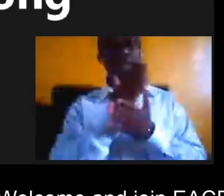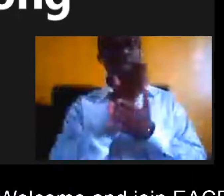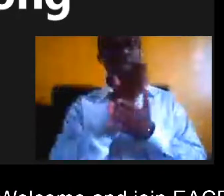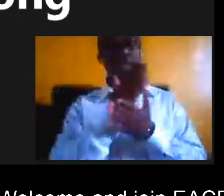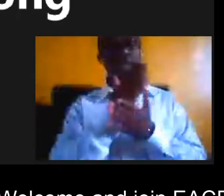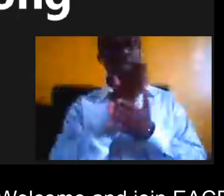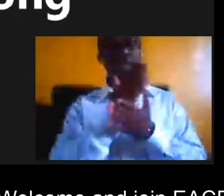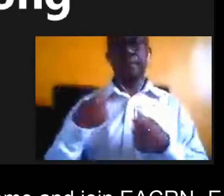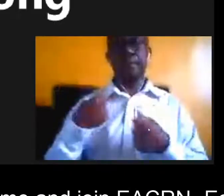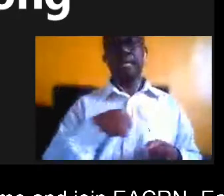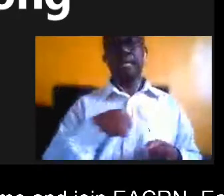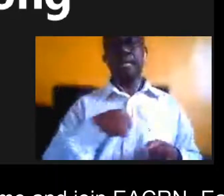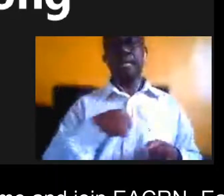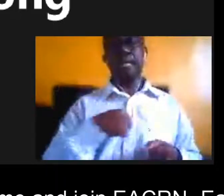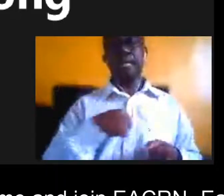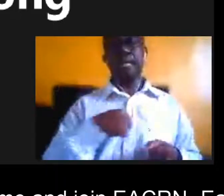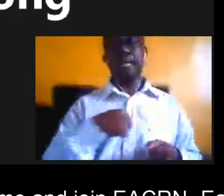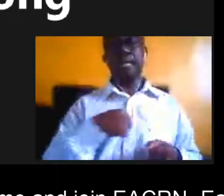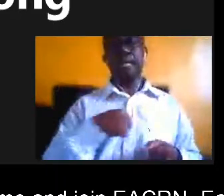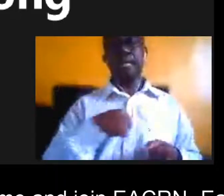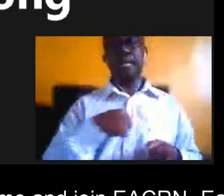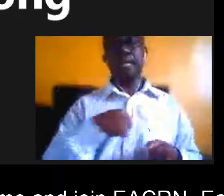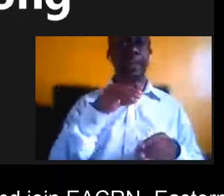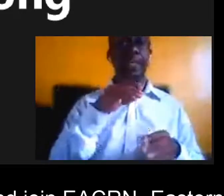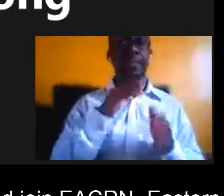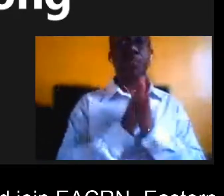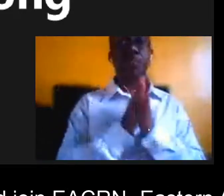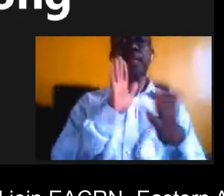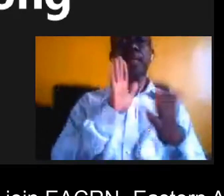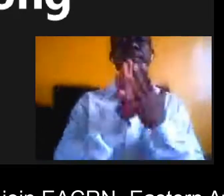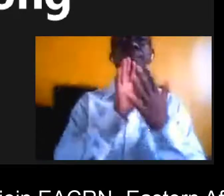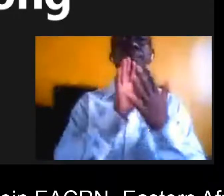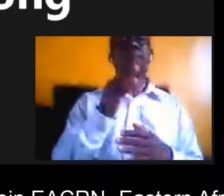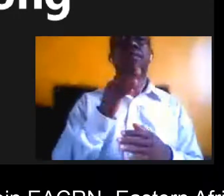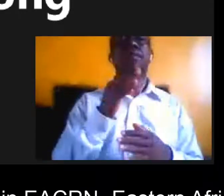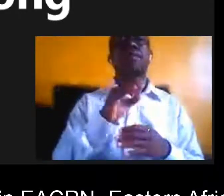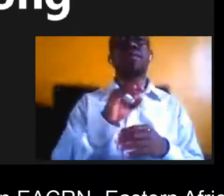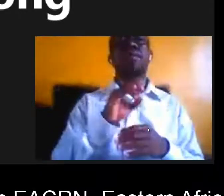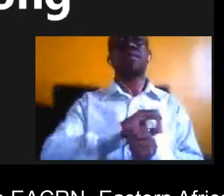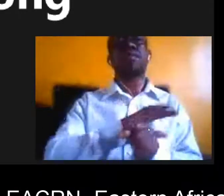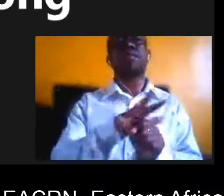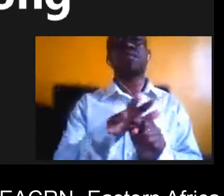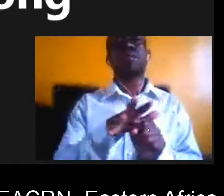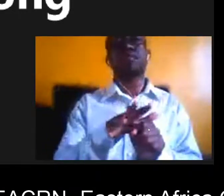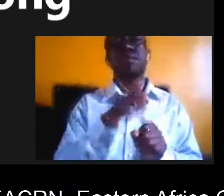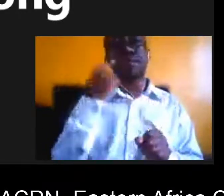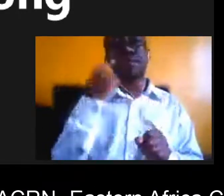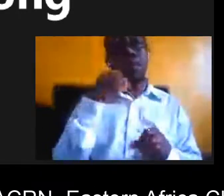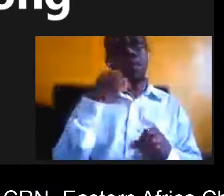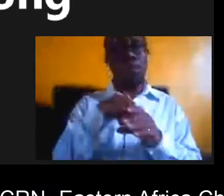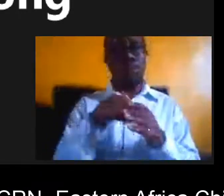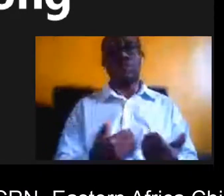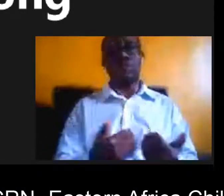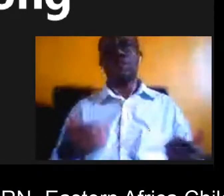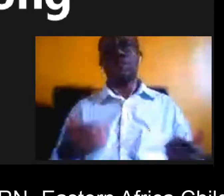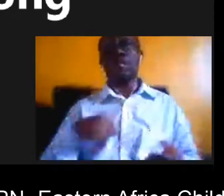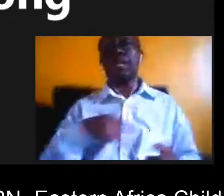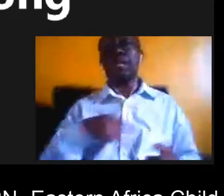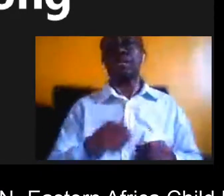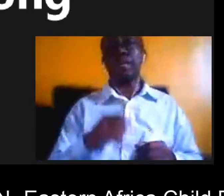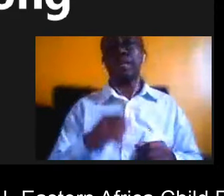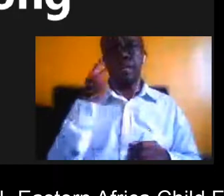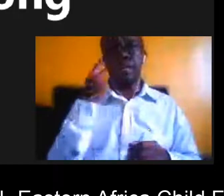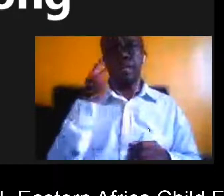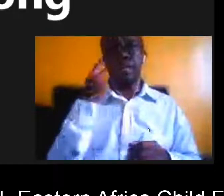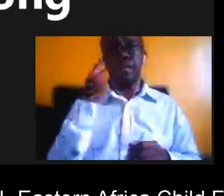we already seeing in regard to the impact of COVID-19 on children. We need to, begin to see what is really